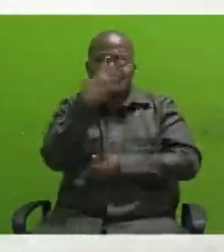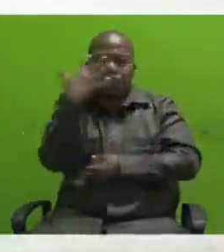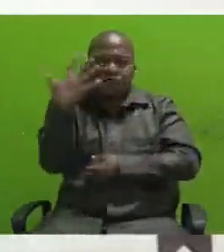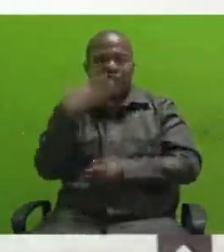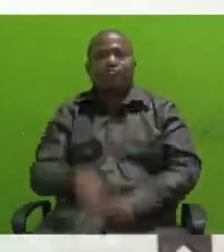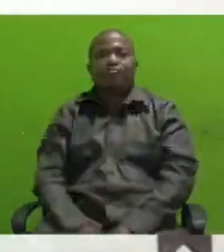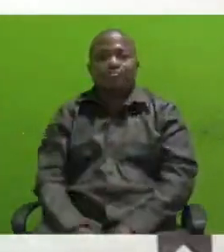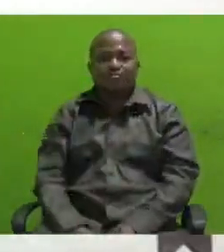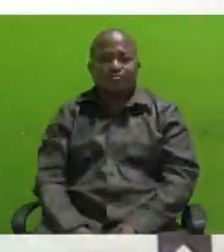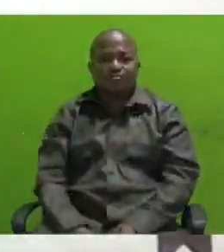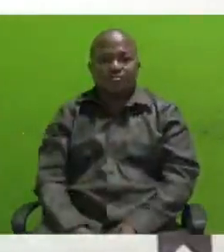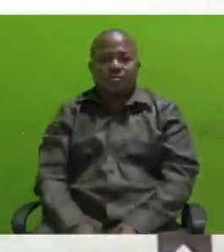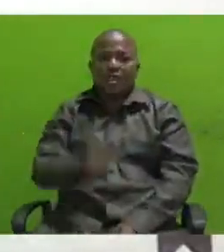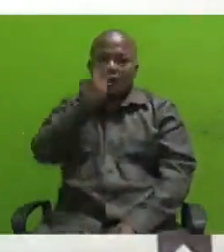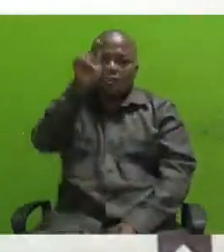So therefore,